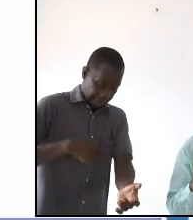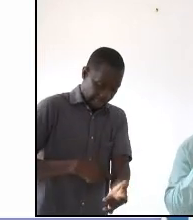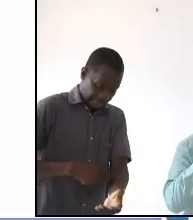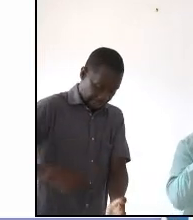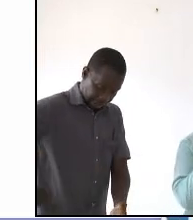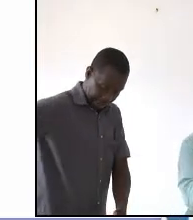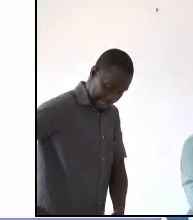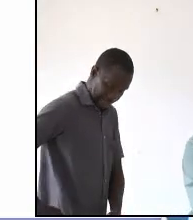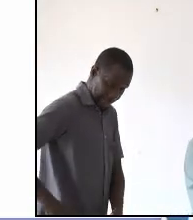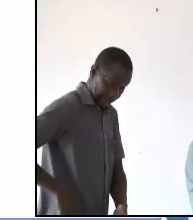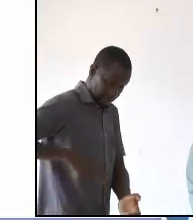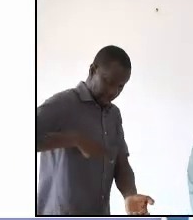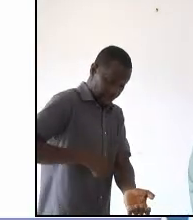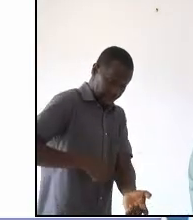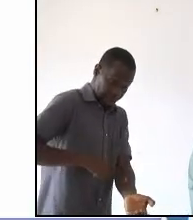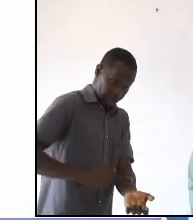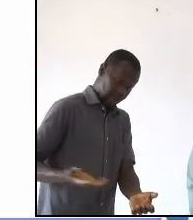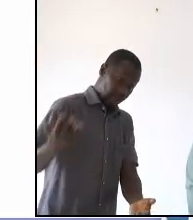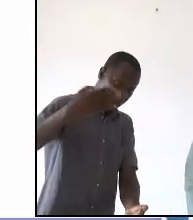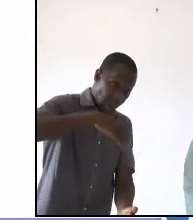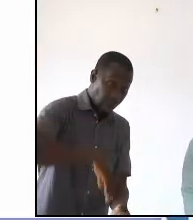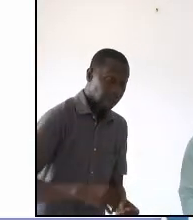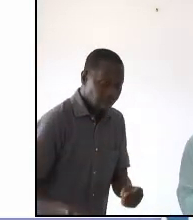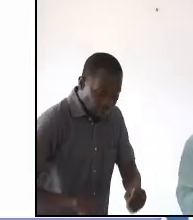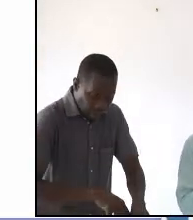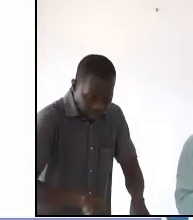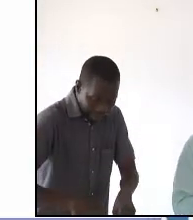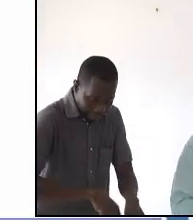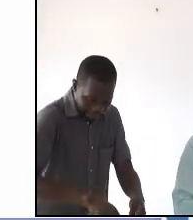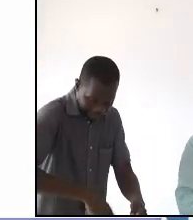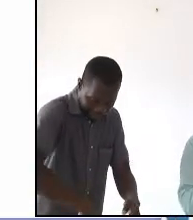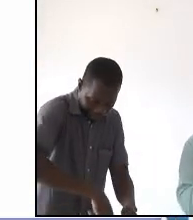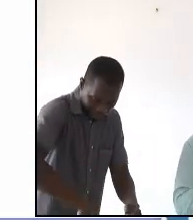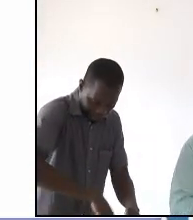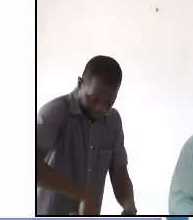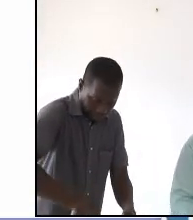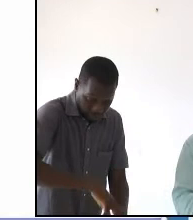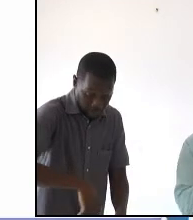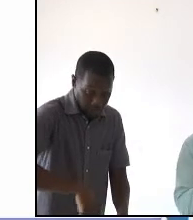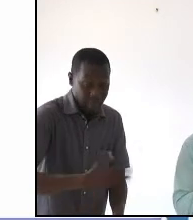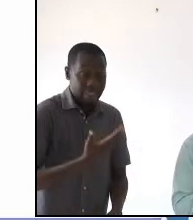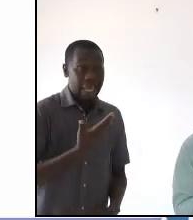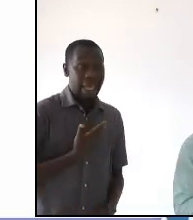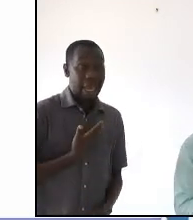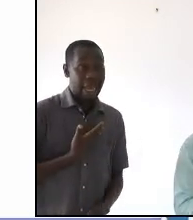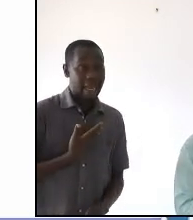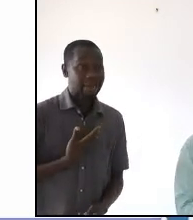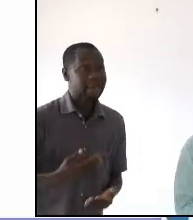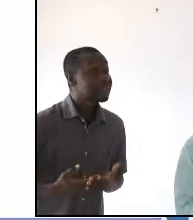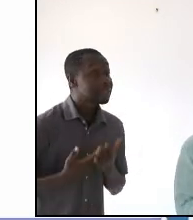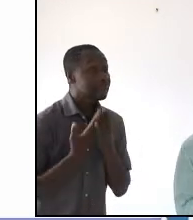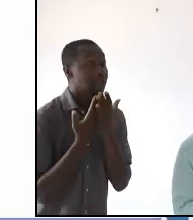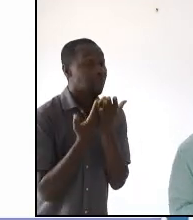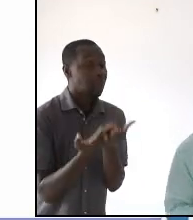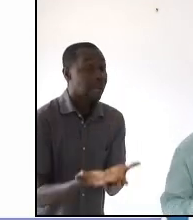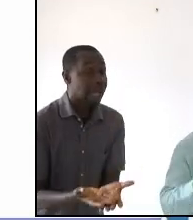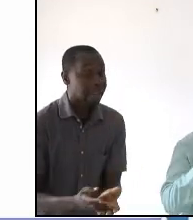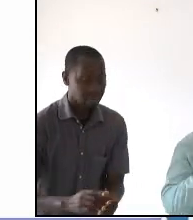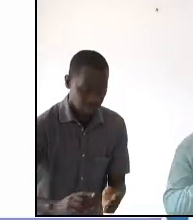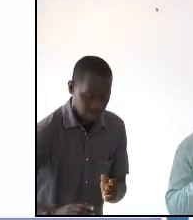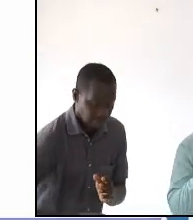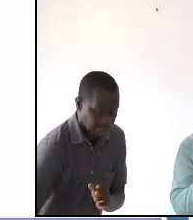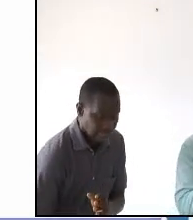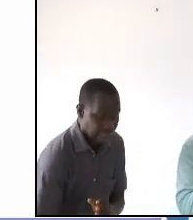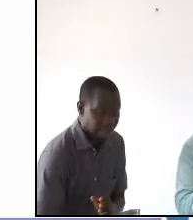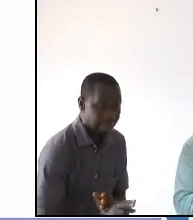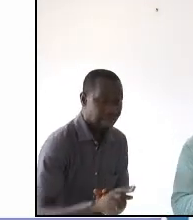on, this is where they all get dissolved. So they contain, or they provide a means of